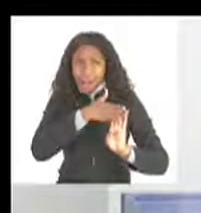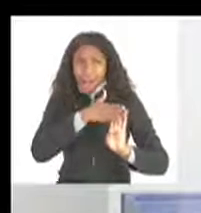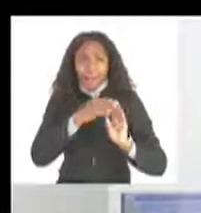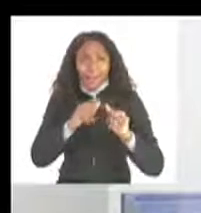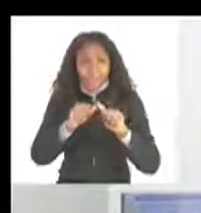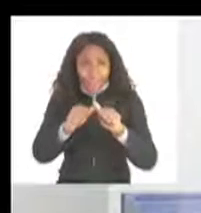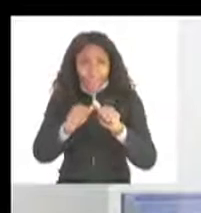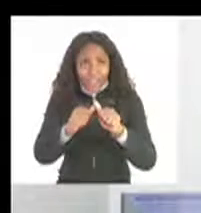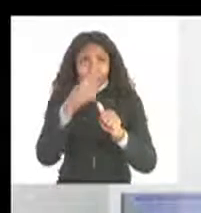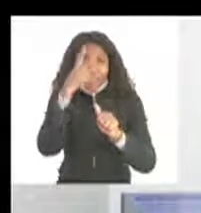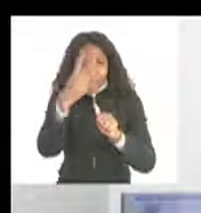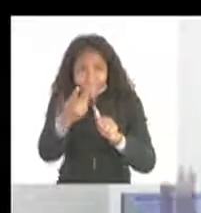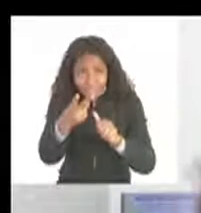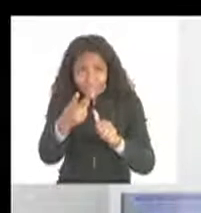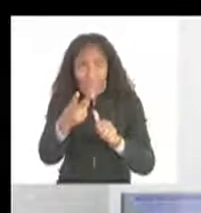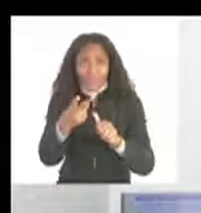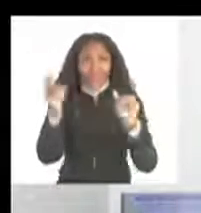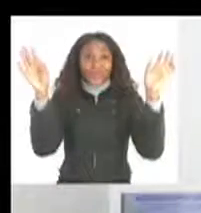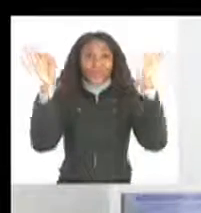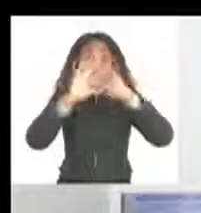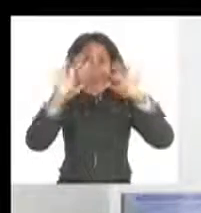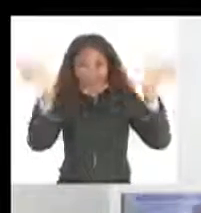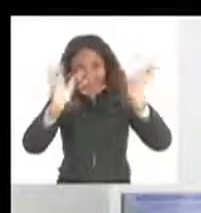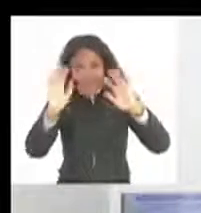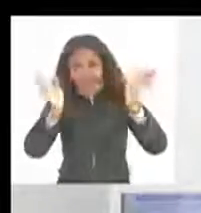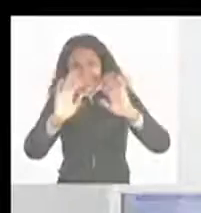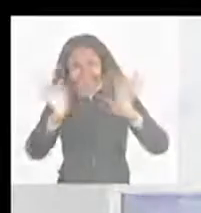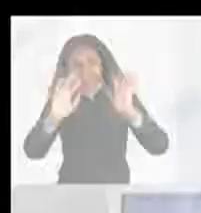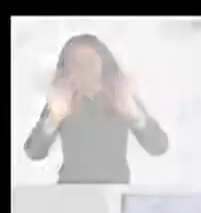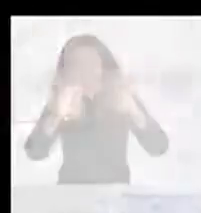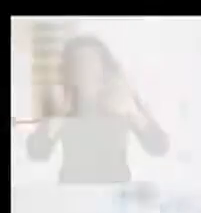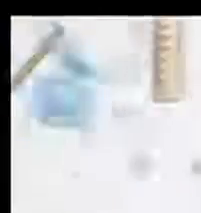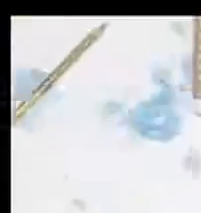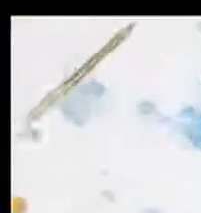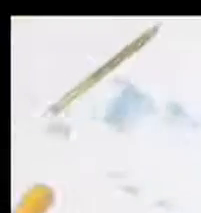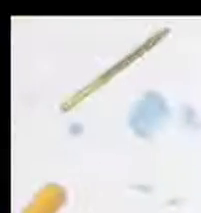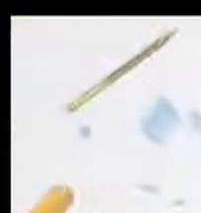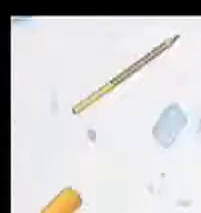We see you next time. Bye-bye from the studio.